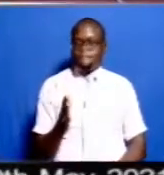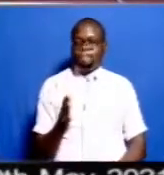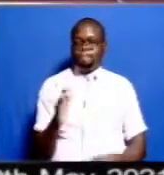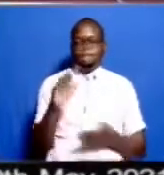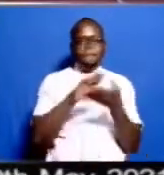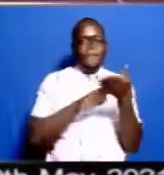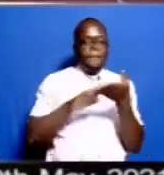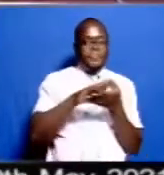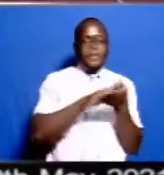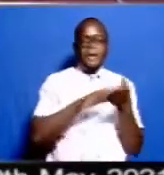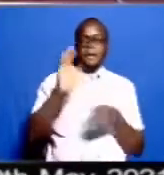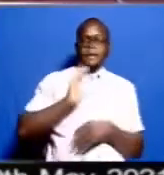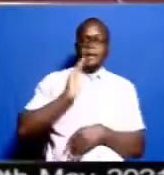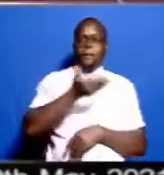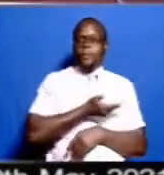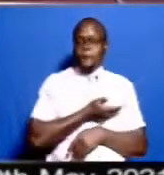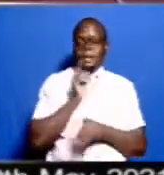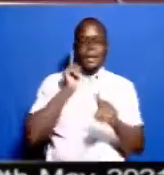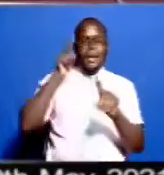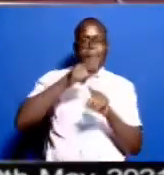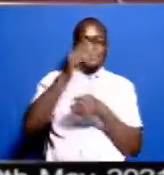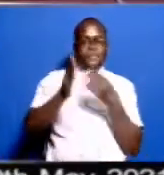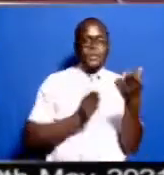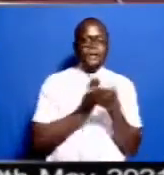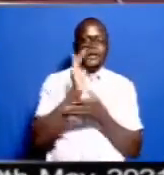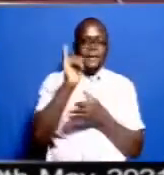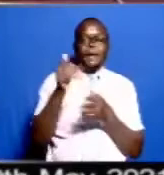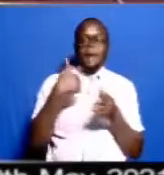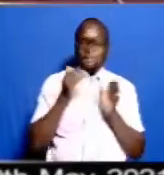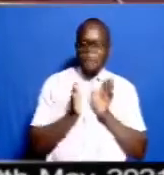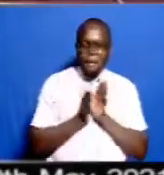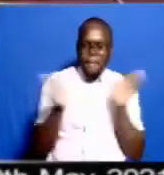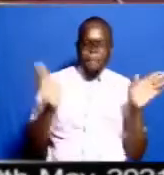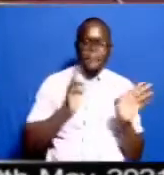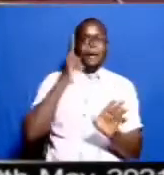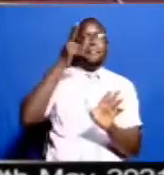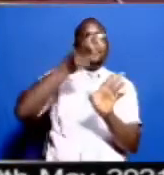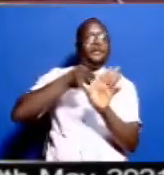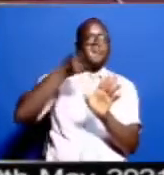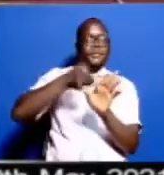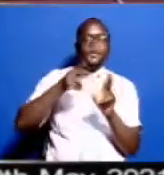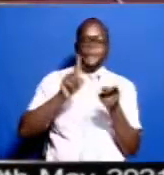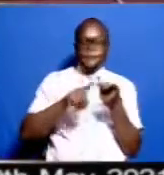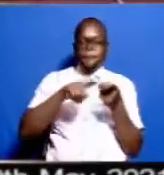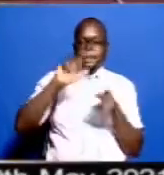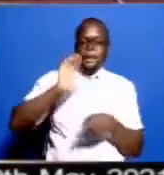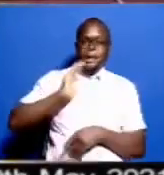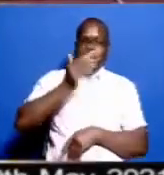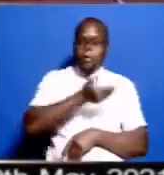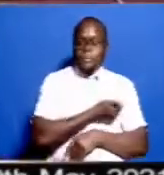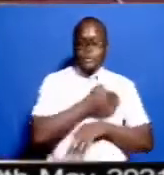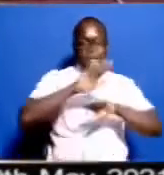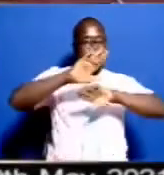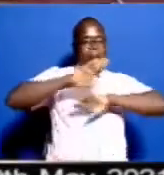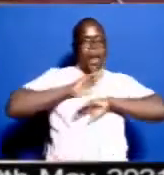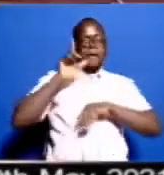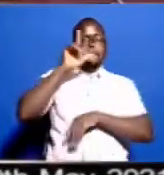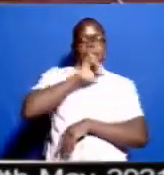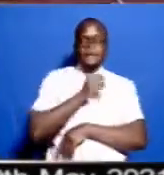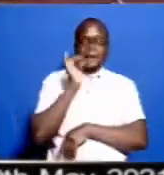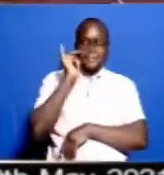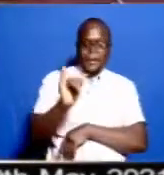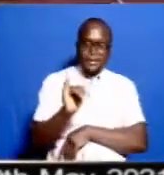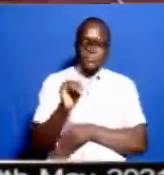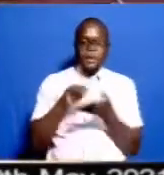basically the committee was supposed to ensure that there was public participation, and the committee was satisfied that